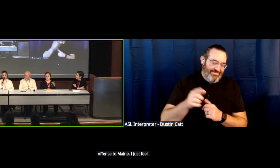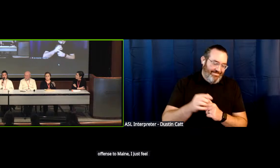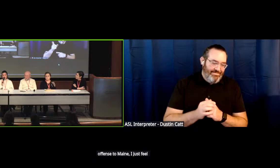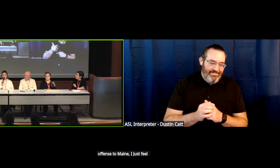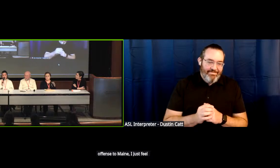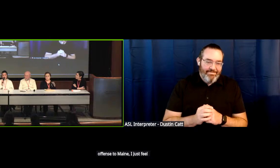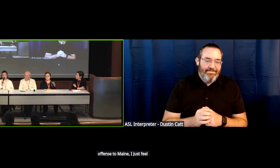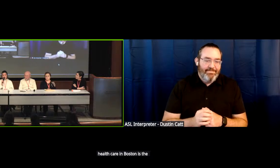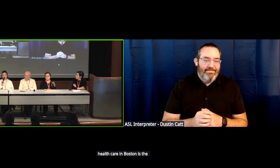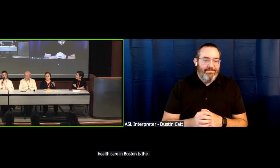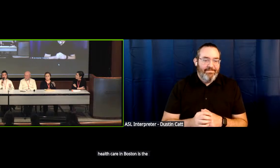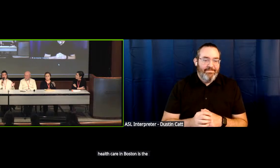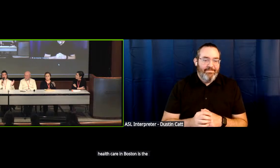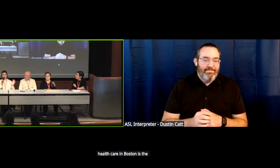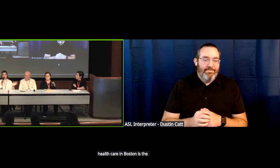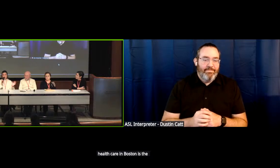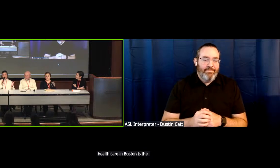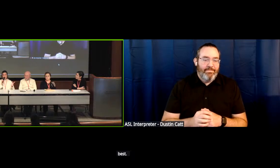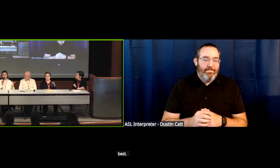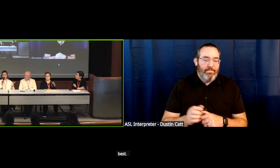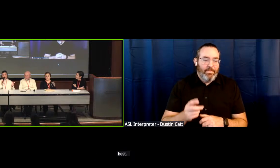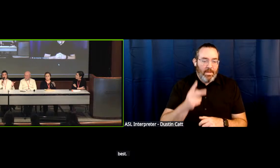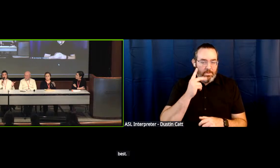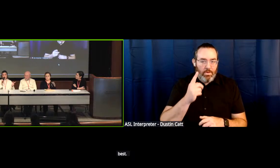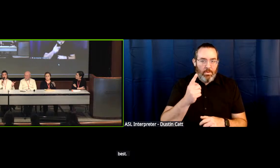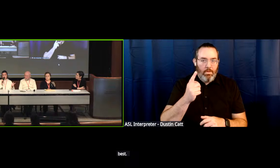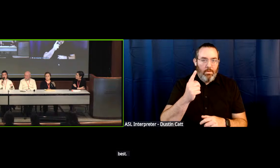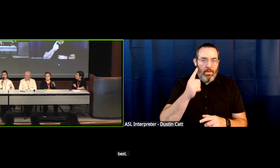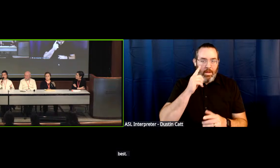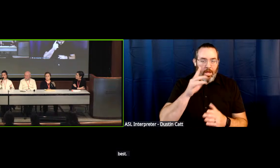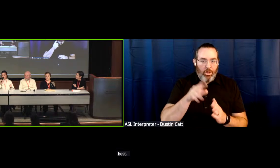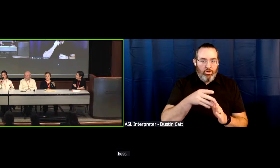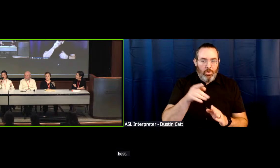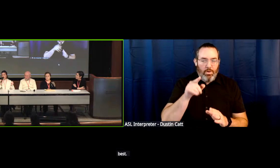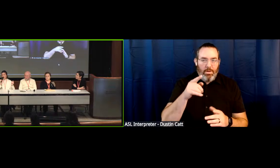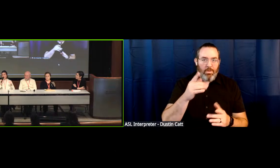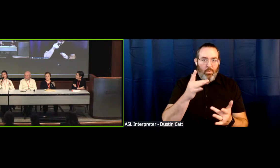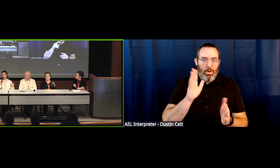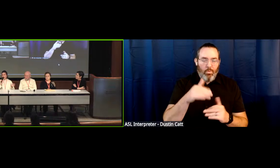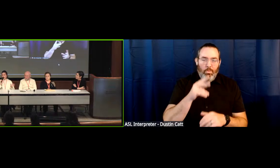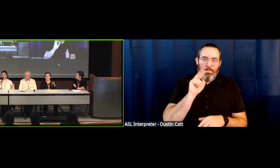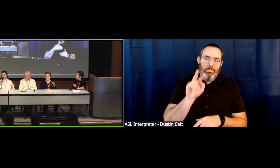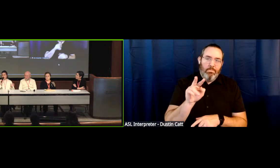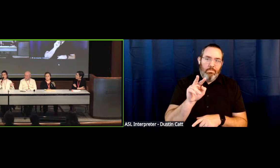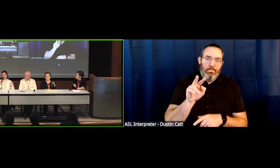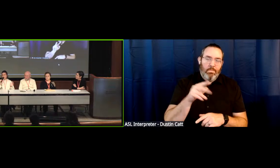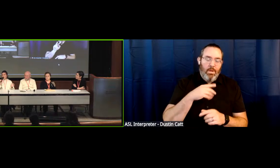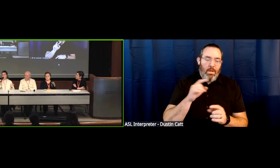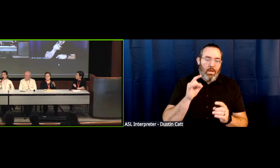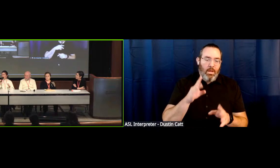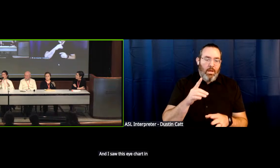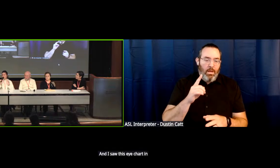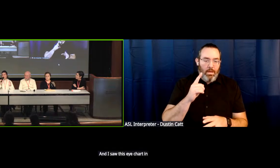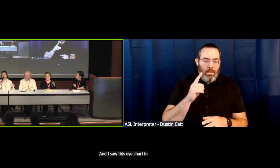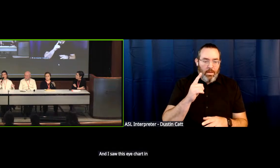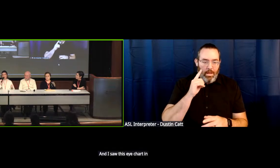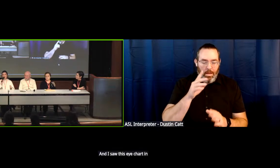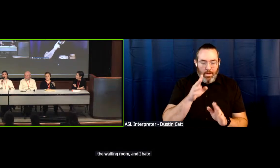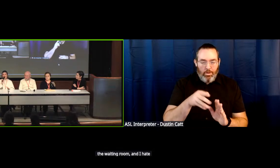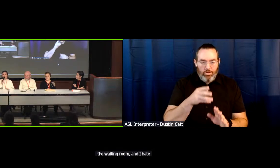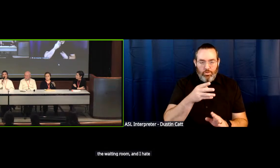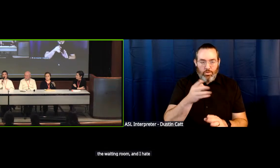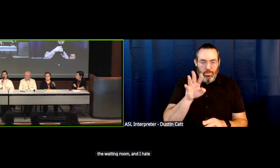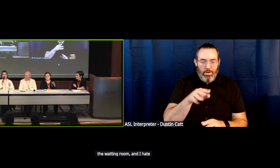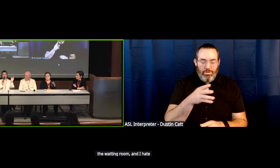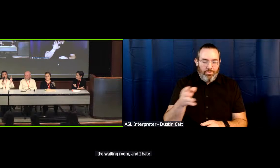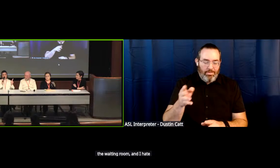And I saw this eye chart in the waiting room, and I hate eye charts. You can imagine why. I just hate them.